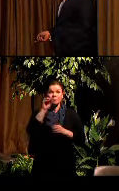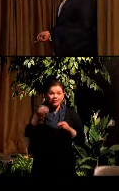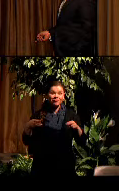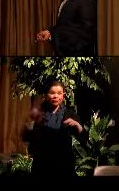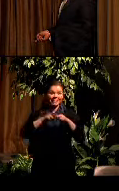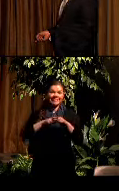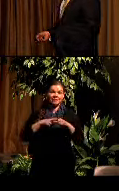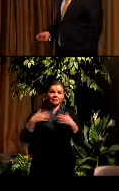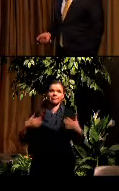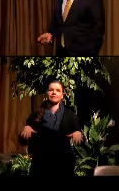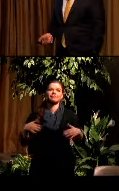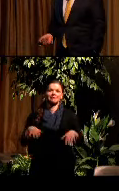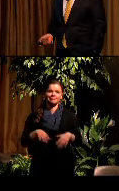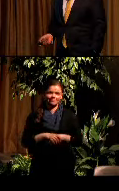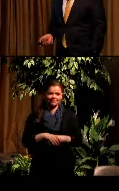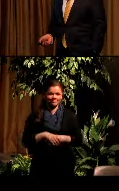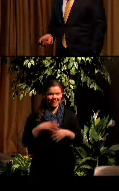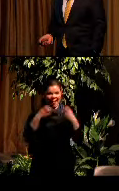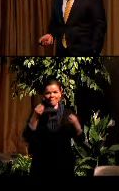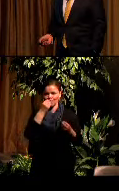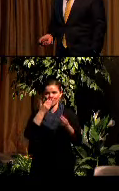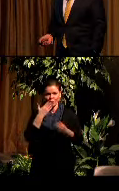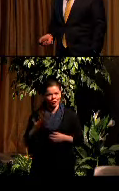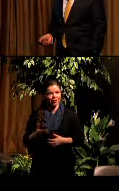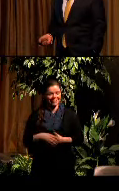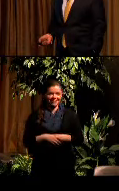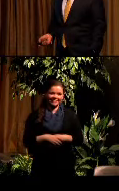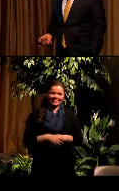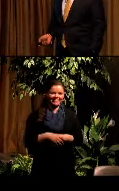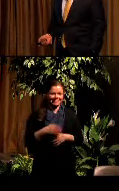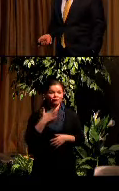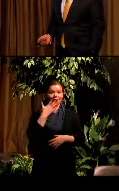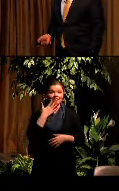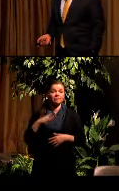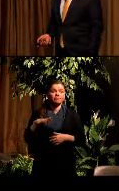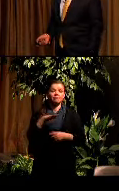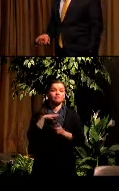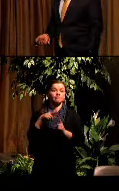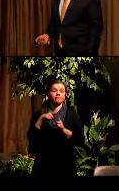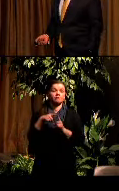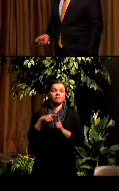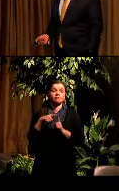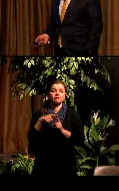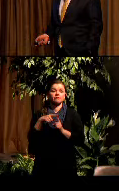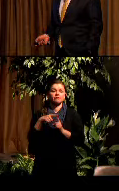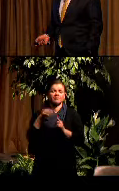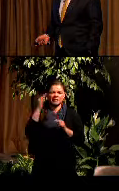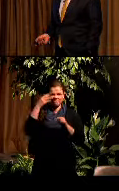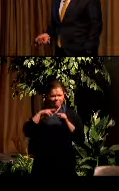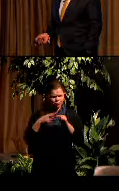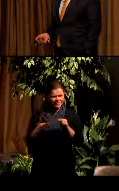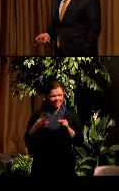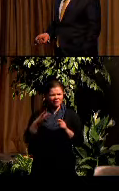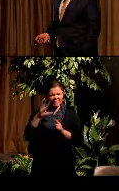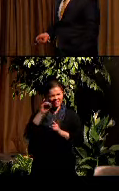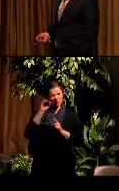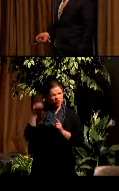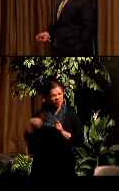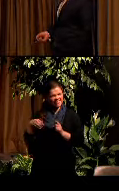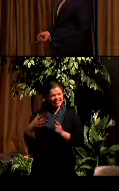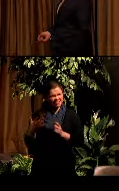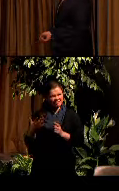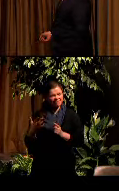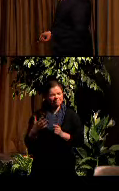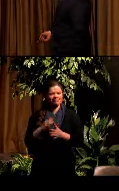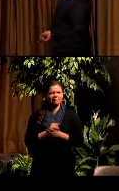birds have declined by 40% since 1968. That means almost 1 out of every two birds in a grassland habitat is no longer